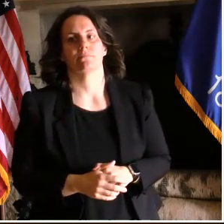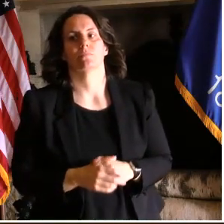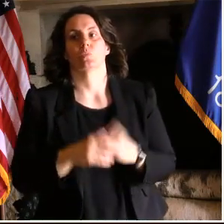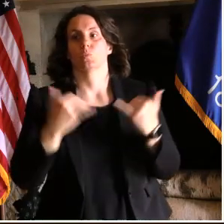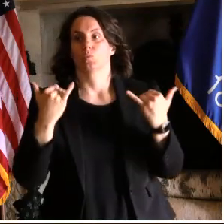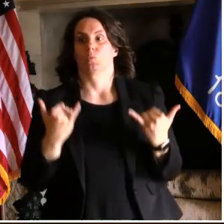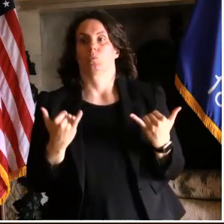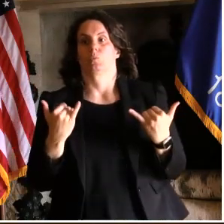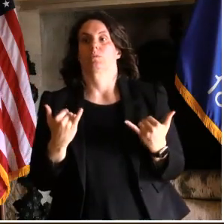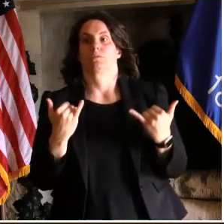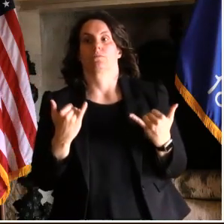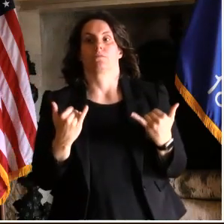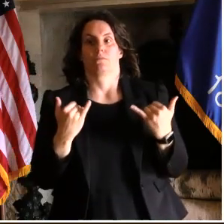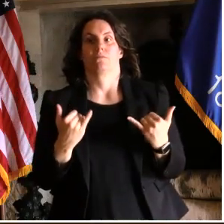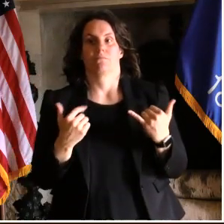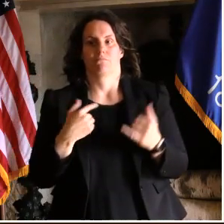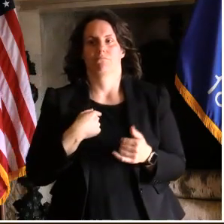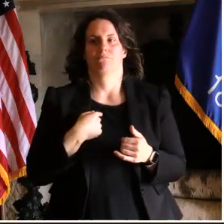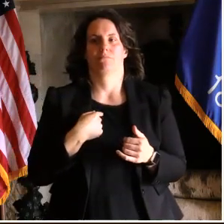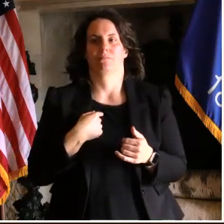mayors about this issue as far as